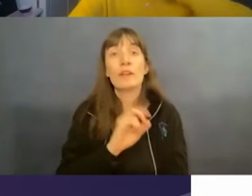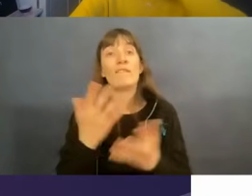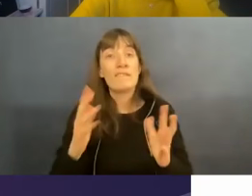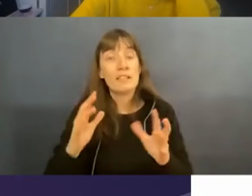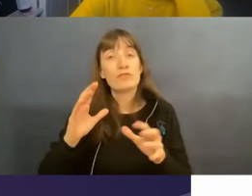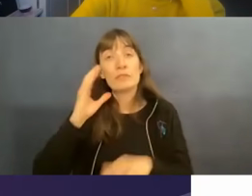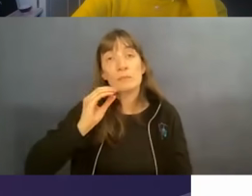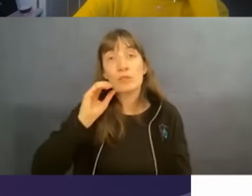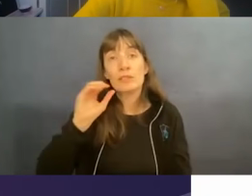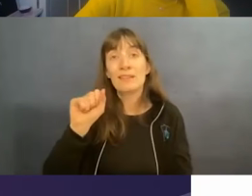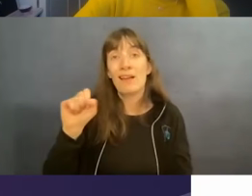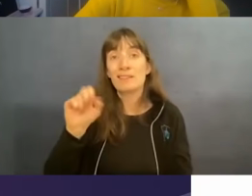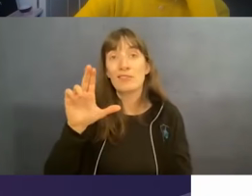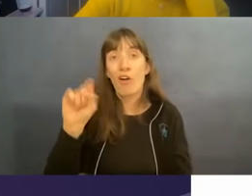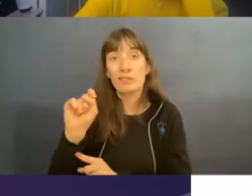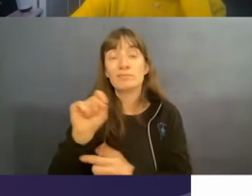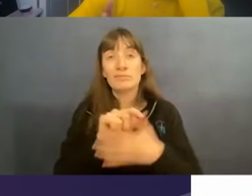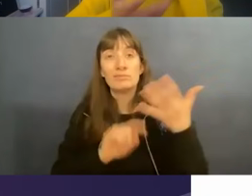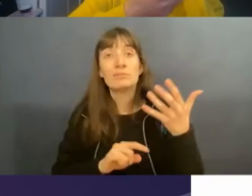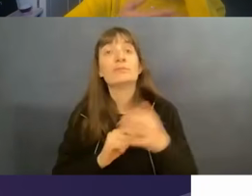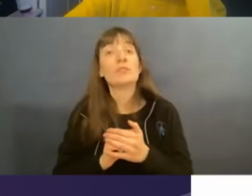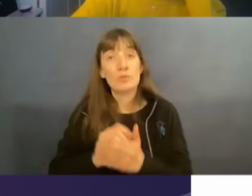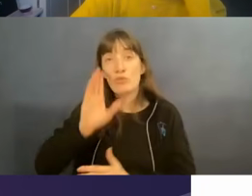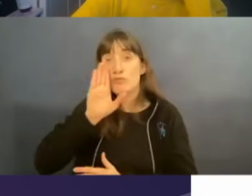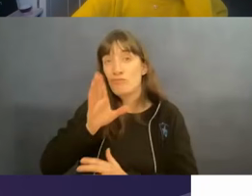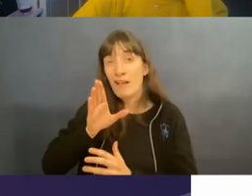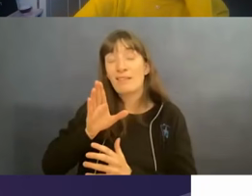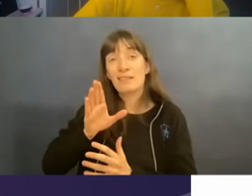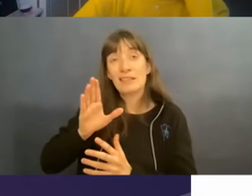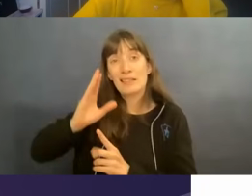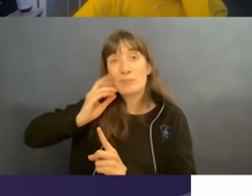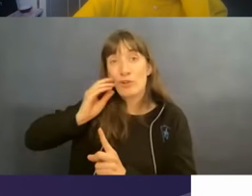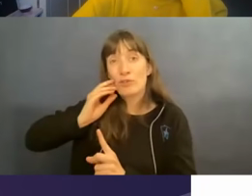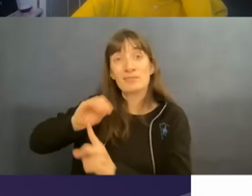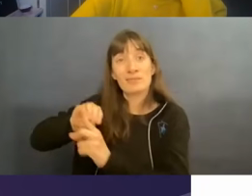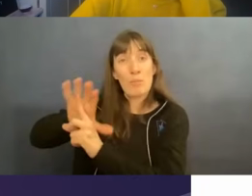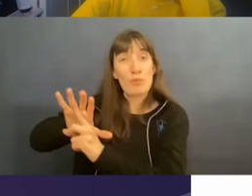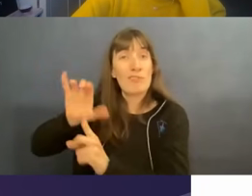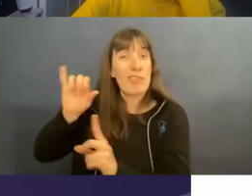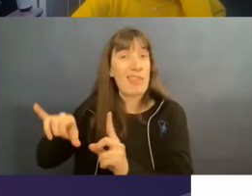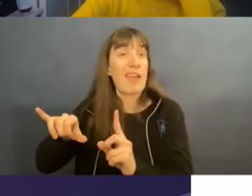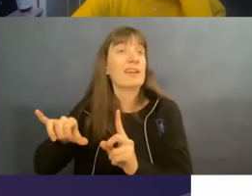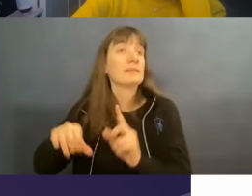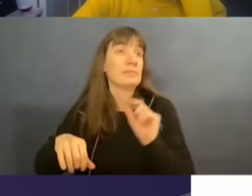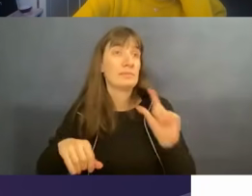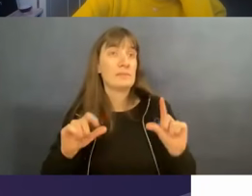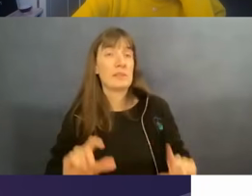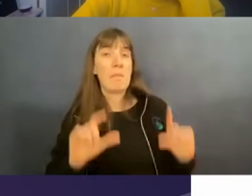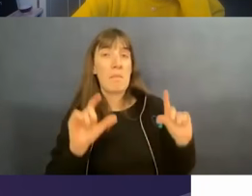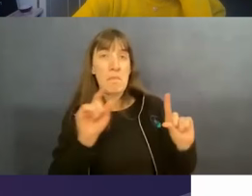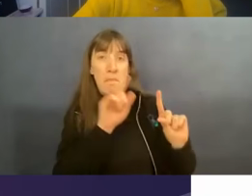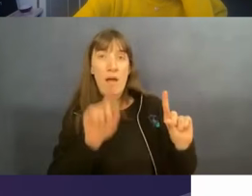So in terms of directly experiencing those forms, and that's where this box here is what comprises a